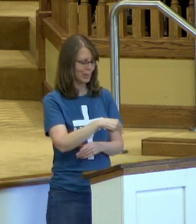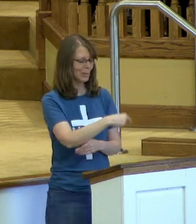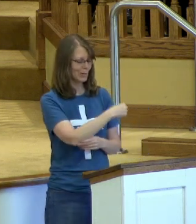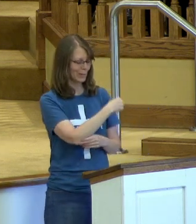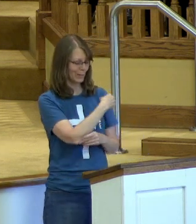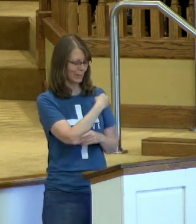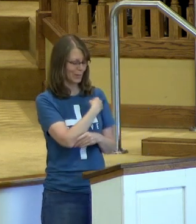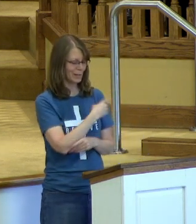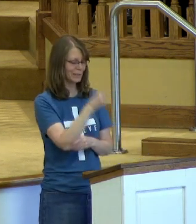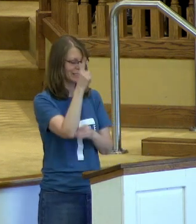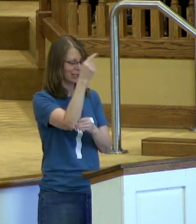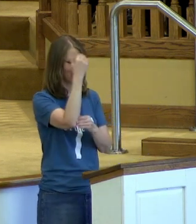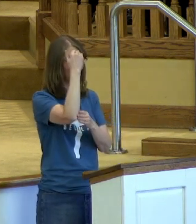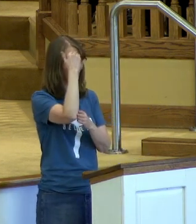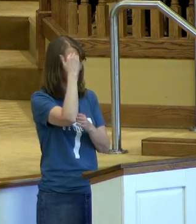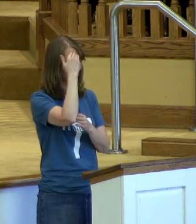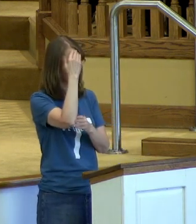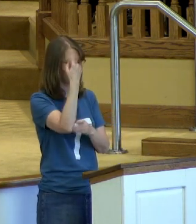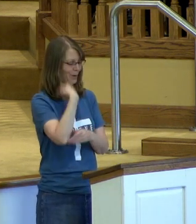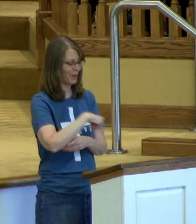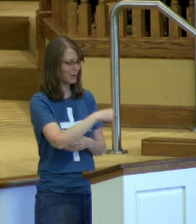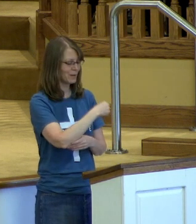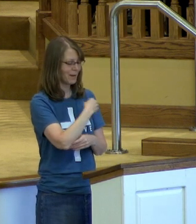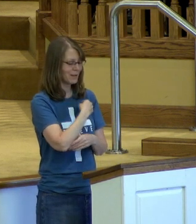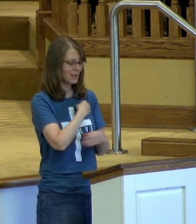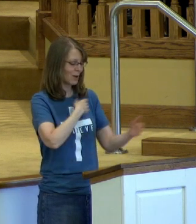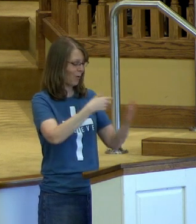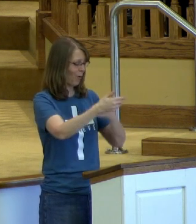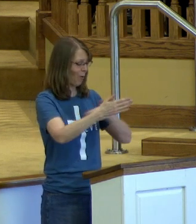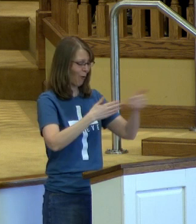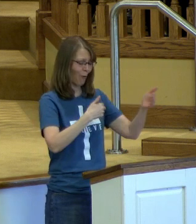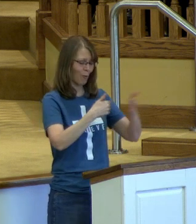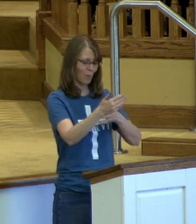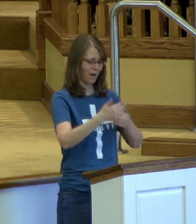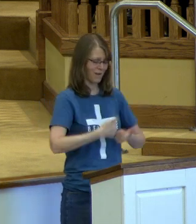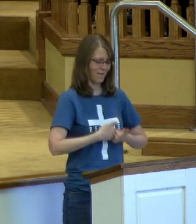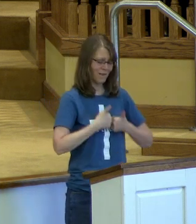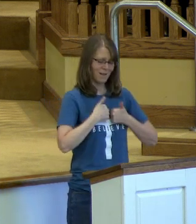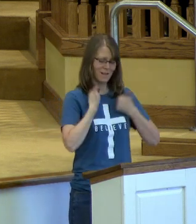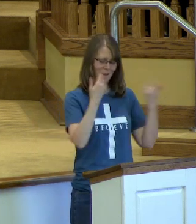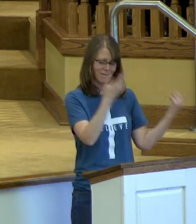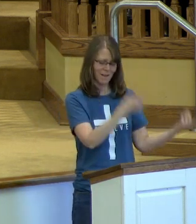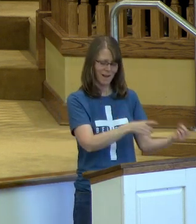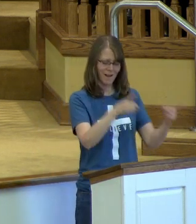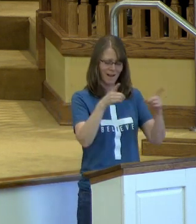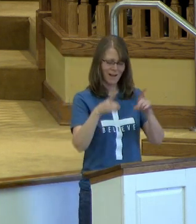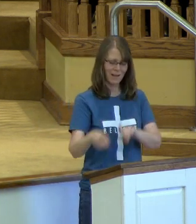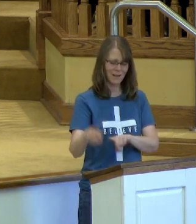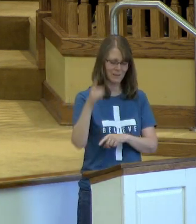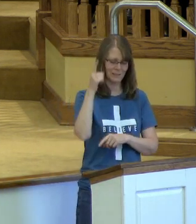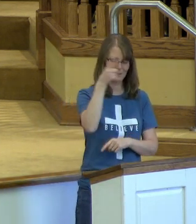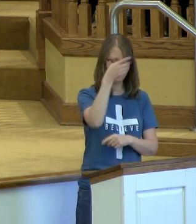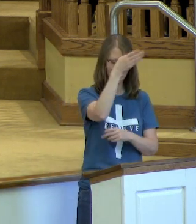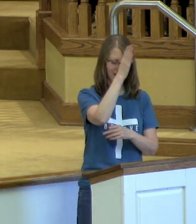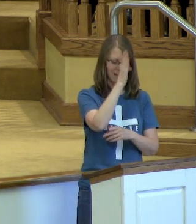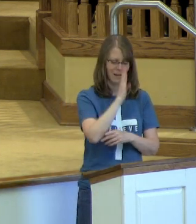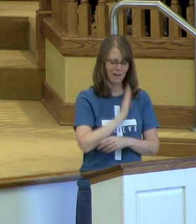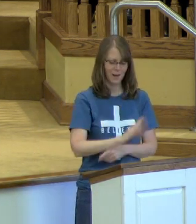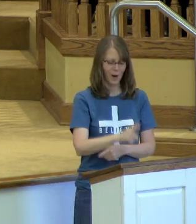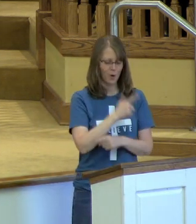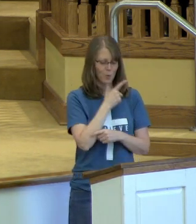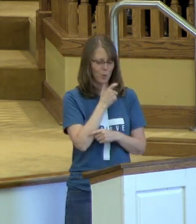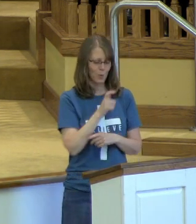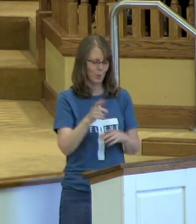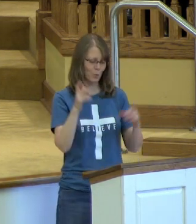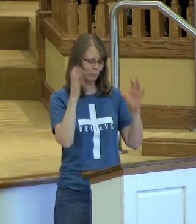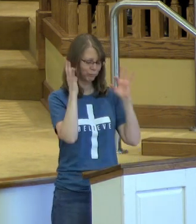that he knows us, and whatever this life throws us, he's the God who chose to live it